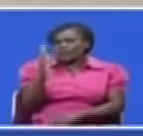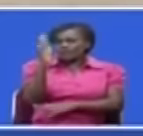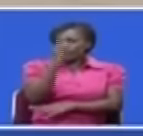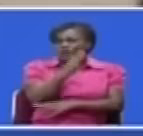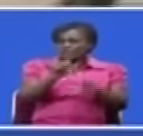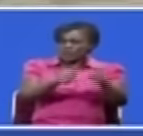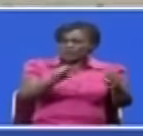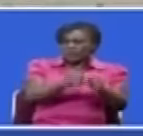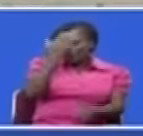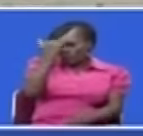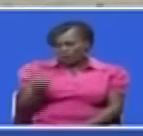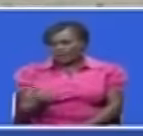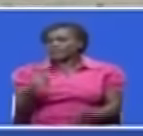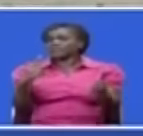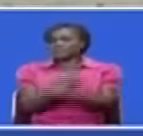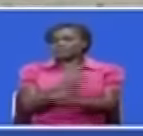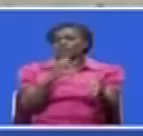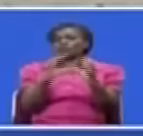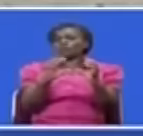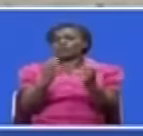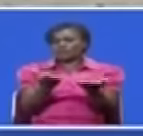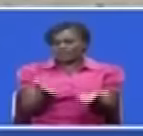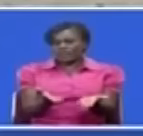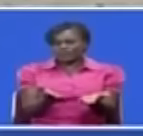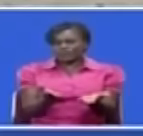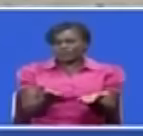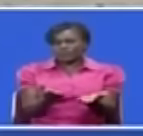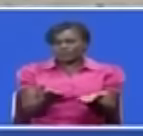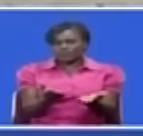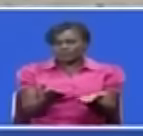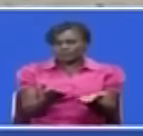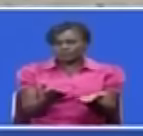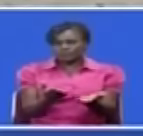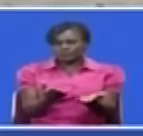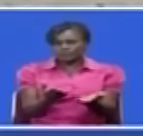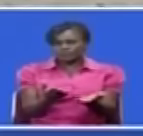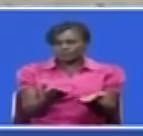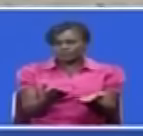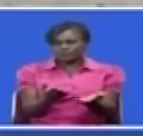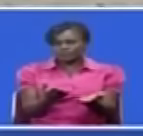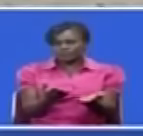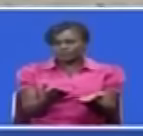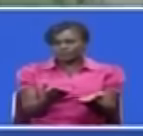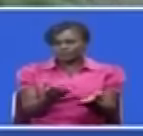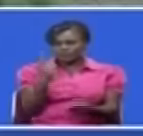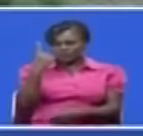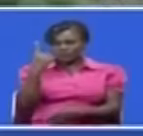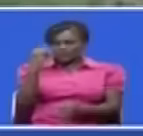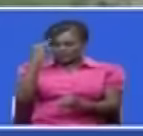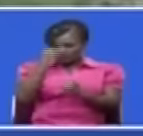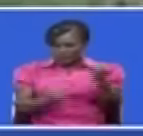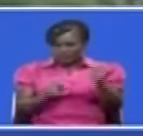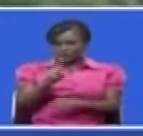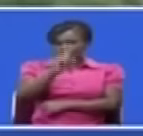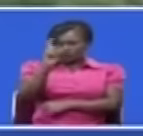even be a completely different conversation that we begin to have. True. Who funds that? Where does that money come from? All right, we've got time for just one last question. Here